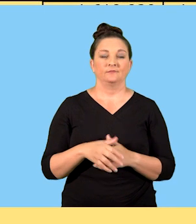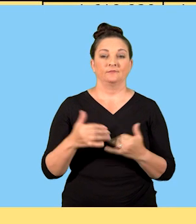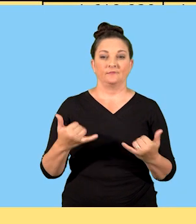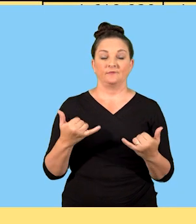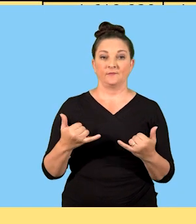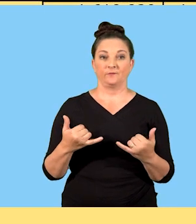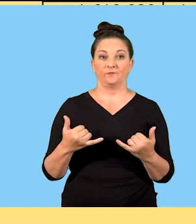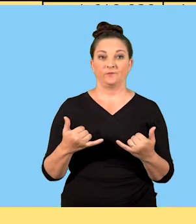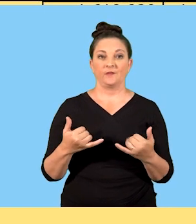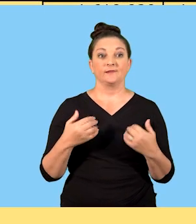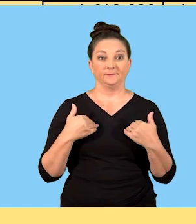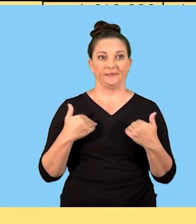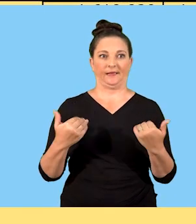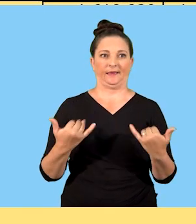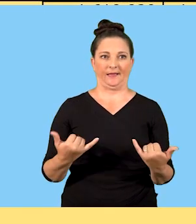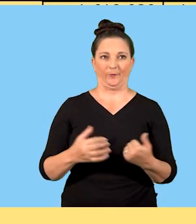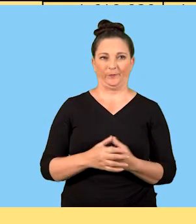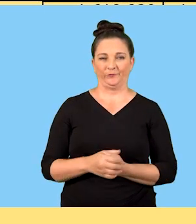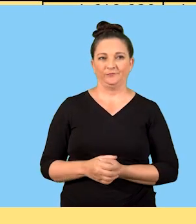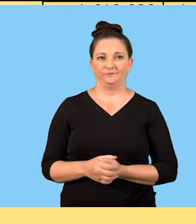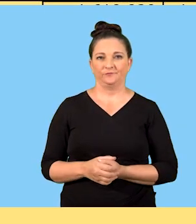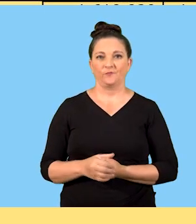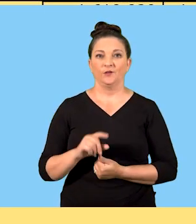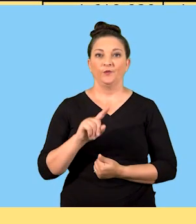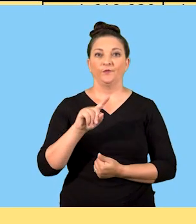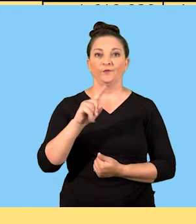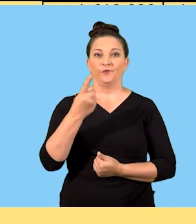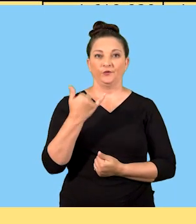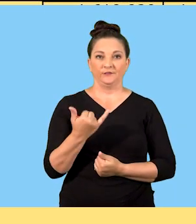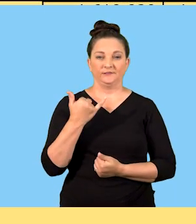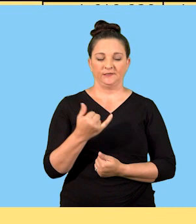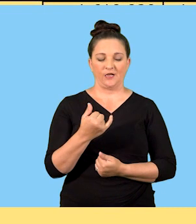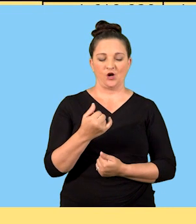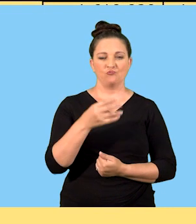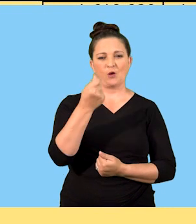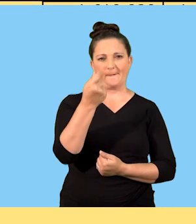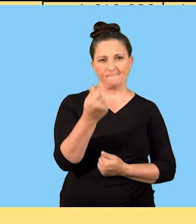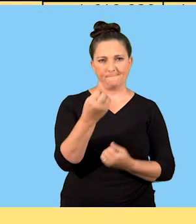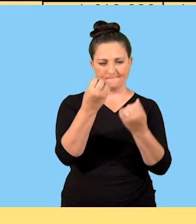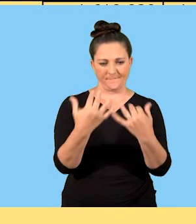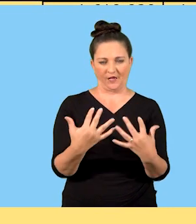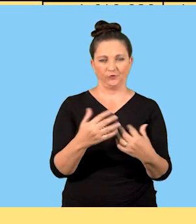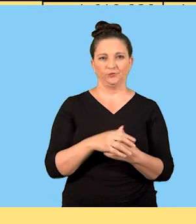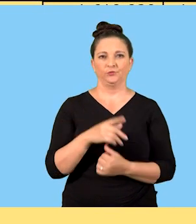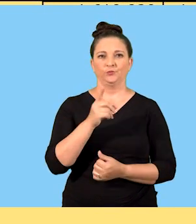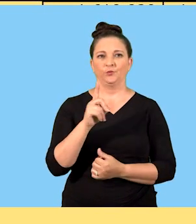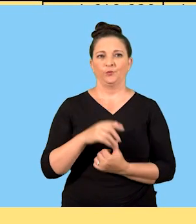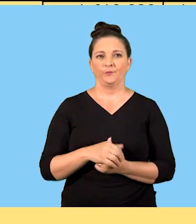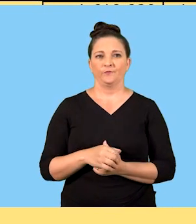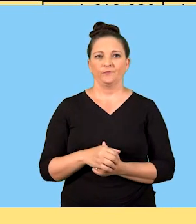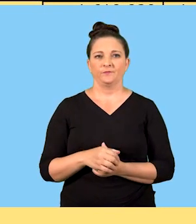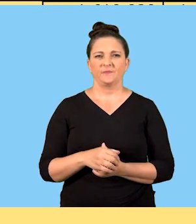been used. Let us therefore now begin. The first amount in our post-adjustment trial